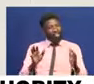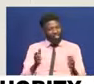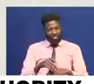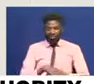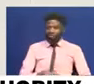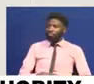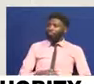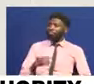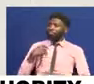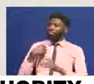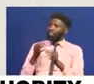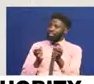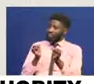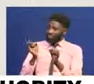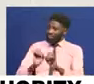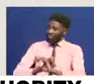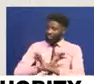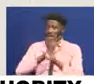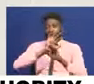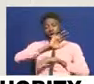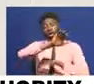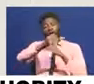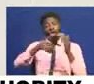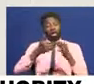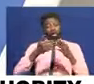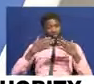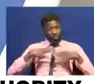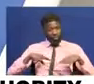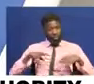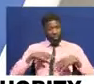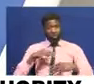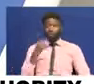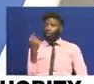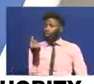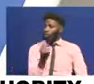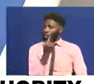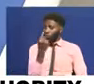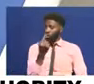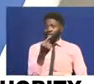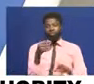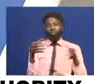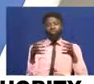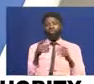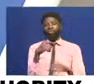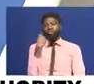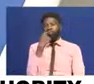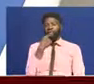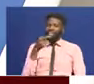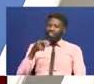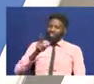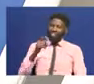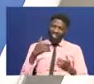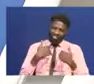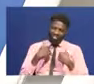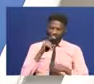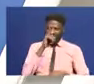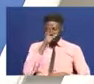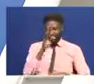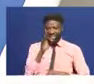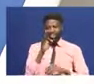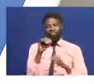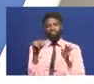it clearly. Mm-hmm. The entire complement of people, save for those who have got, for example, some serious disciplinary issues, all